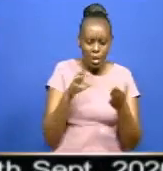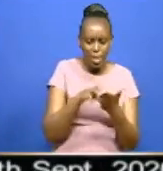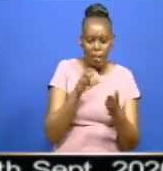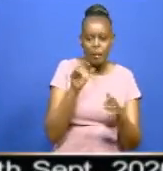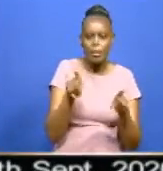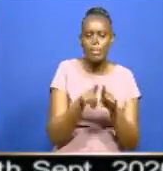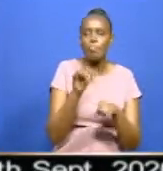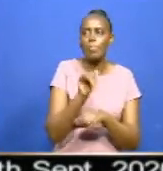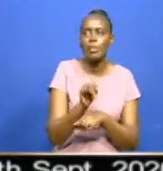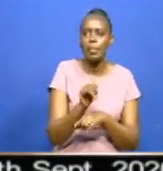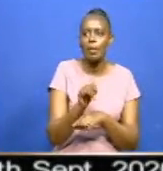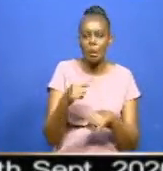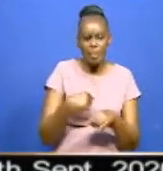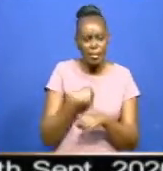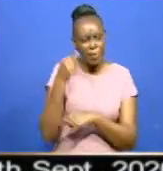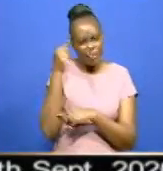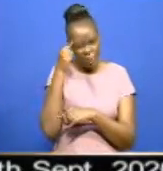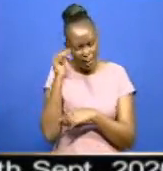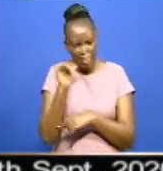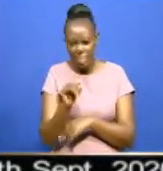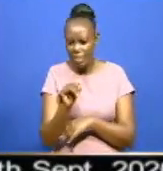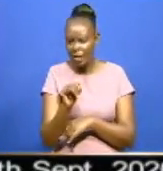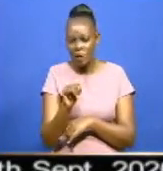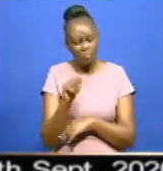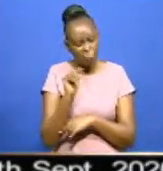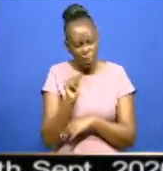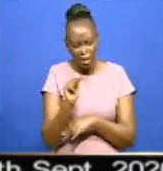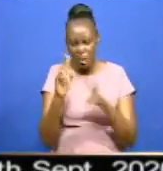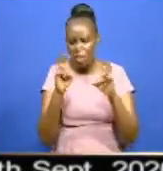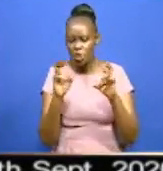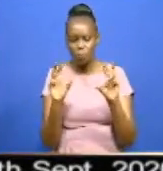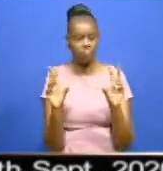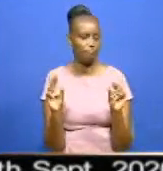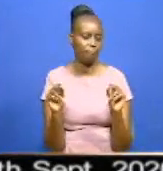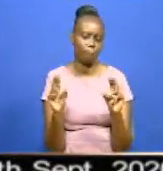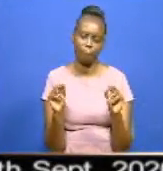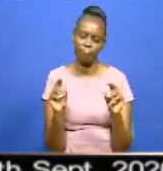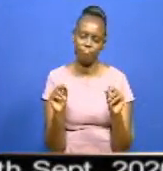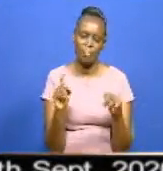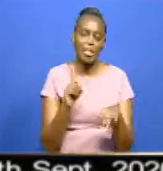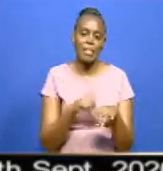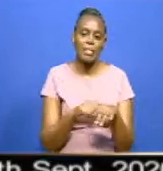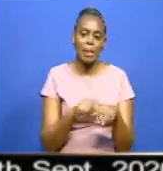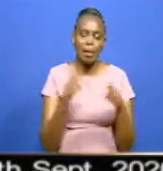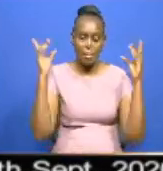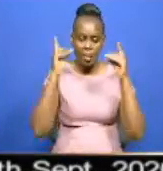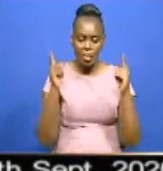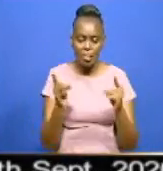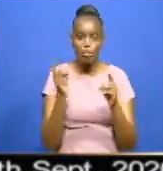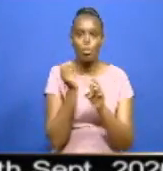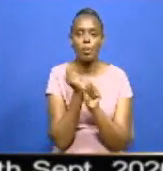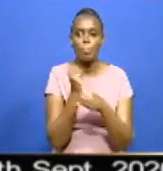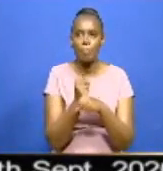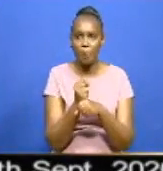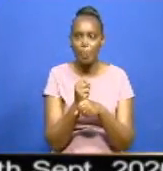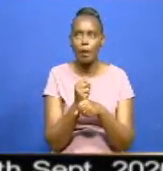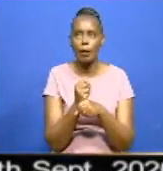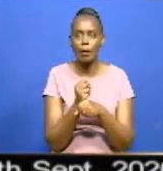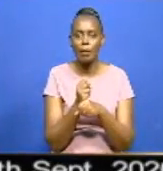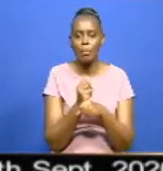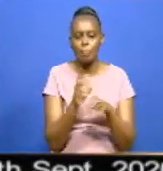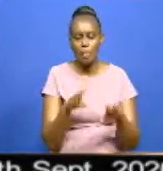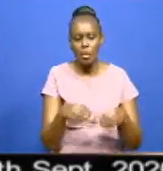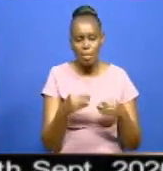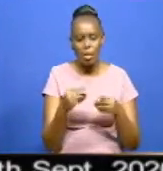this, because I really don't think that was an issue when they were making that decision to deny the young man